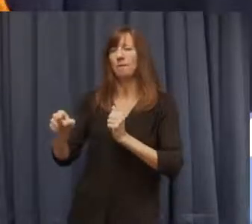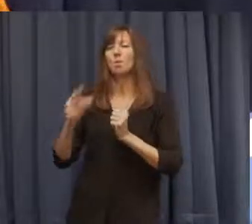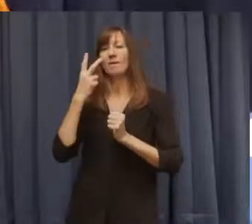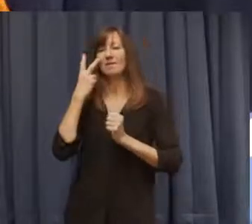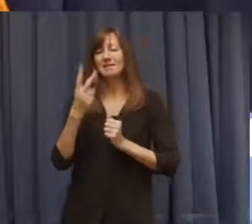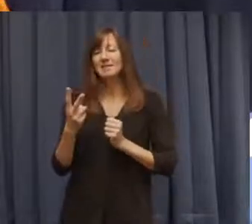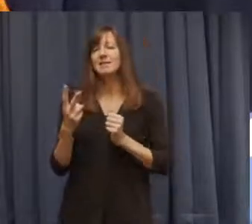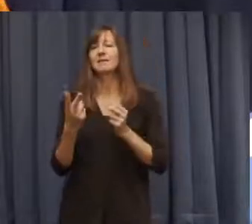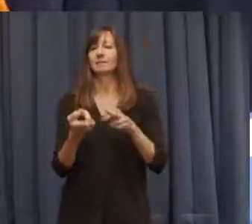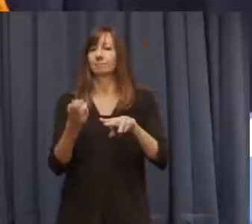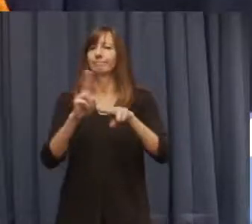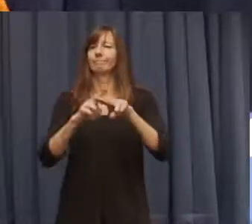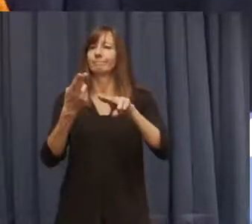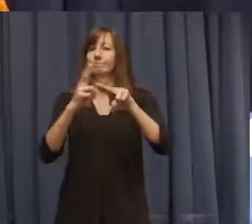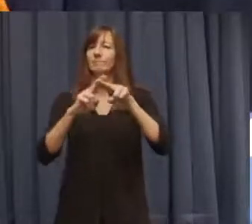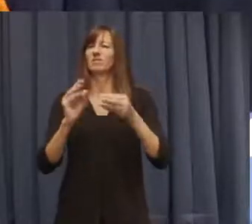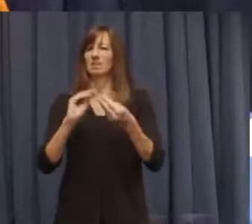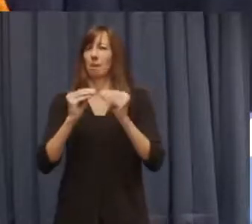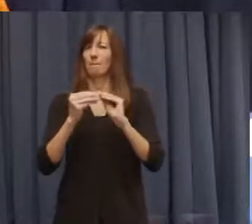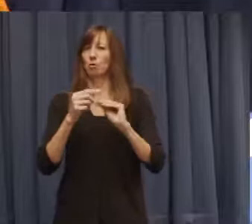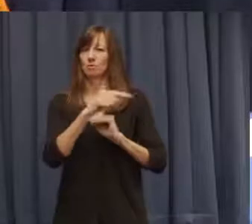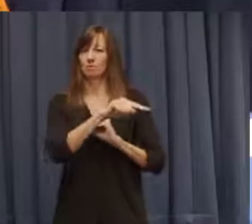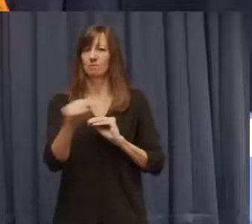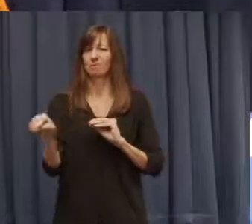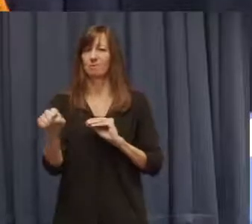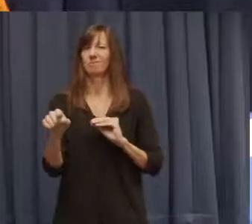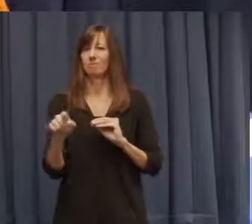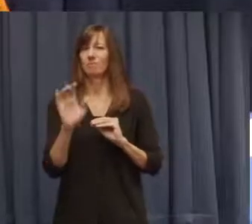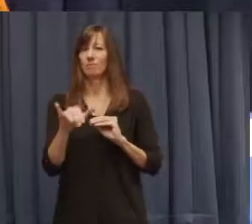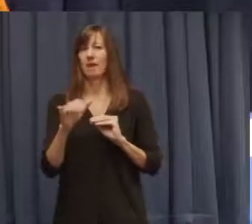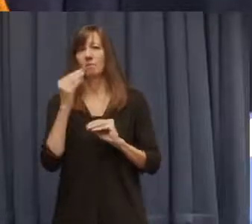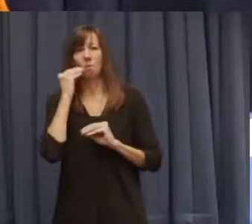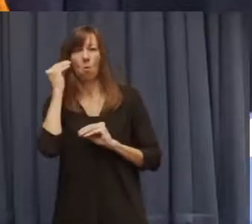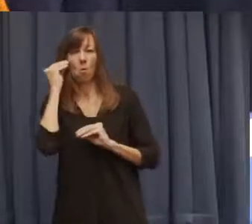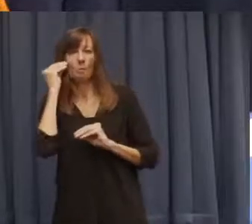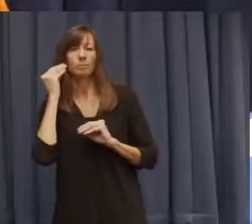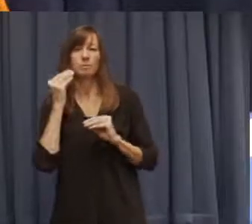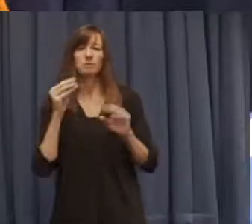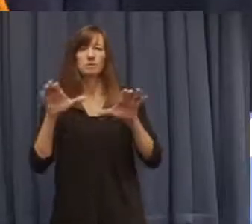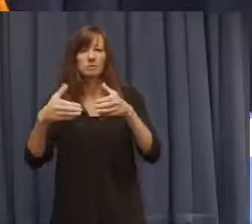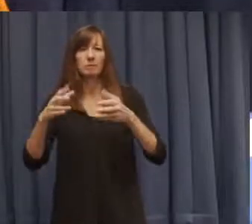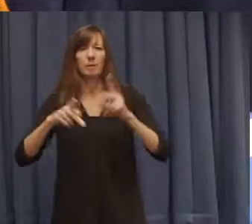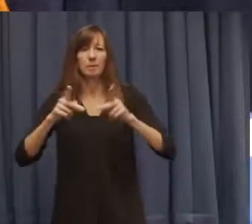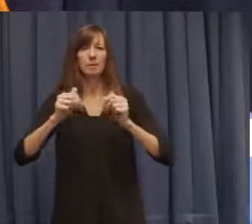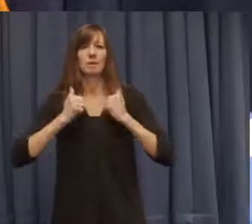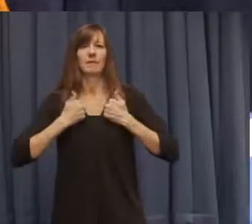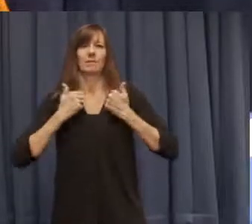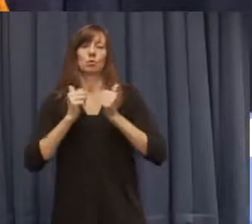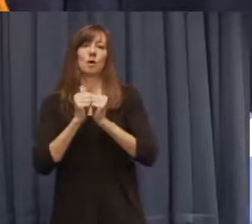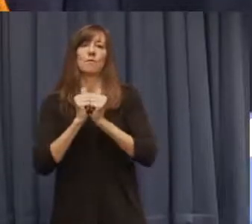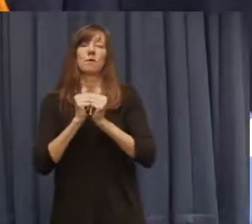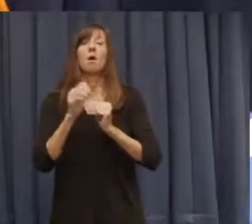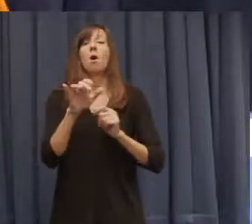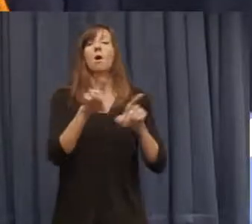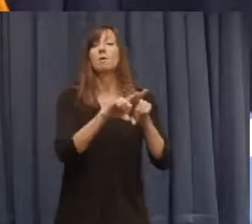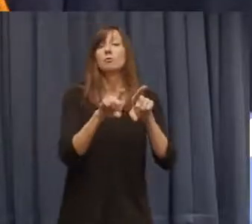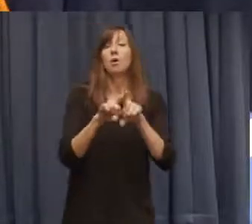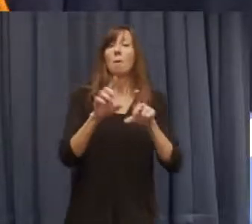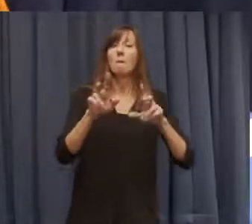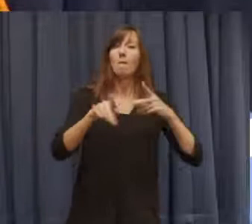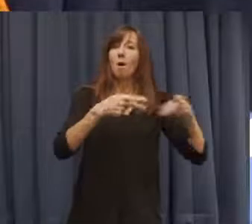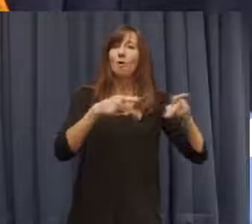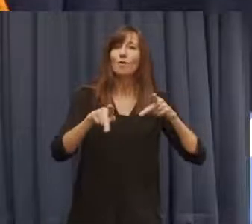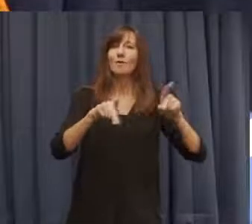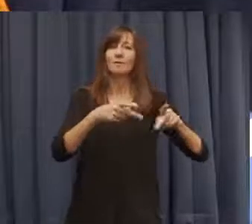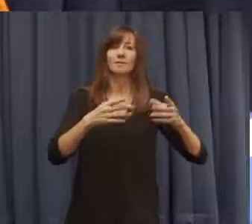The other consistent place that we've seen are like parties and gatherings. One of our current clusters revolves around a series